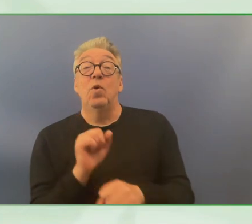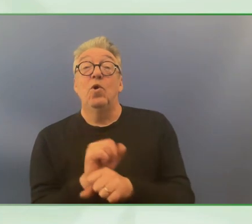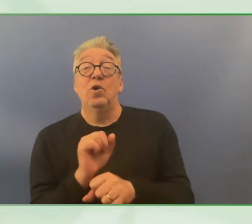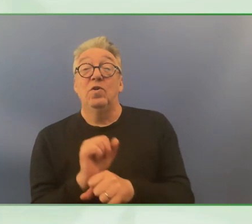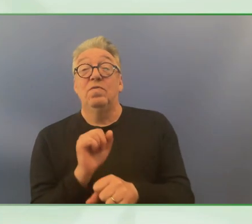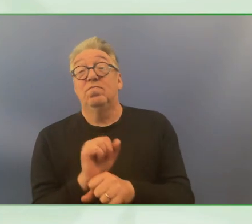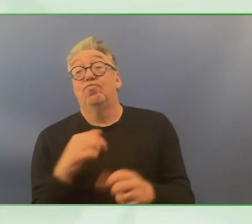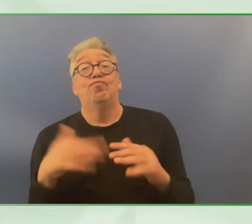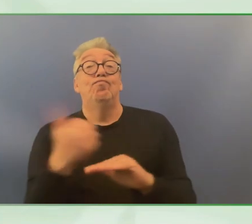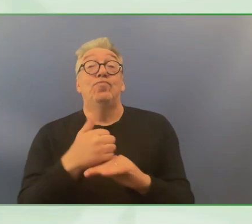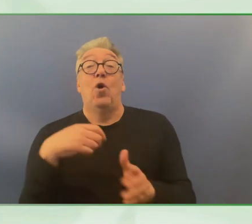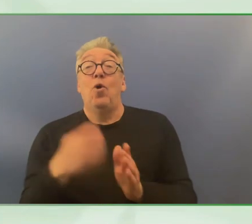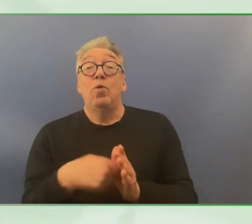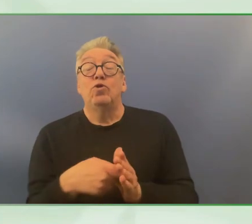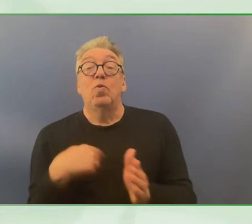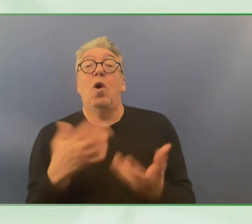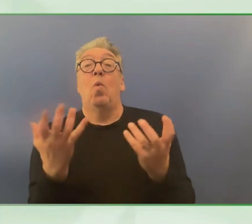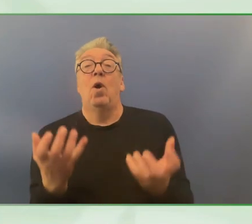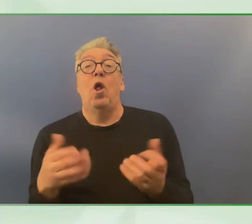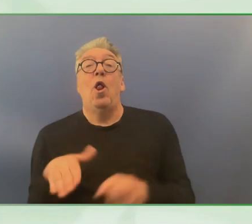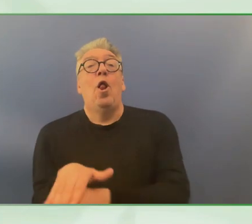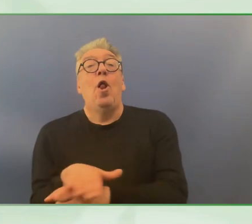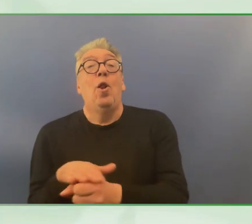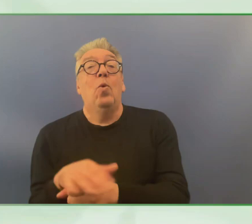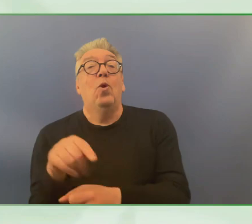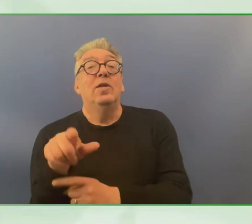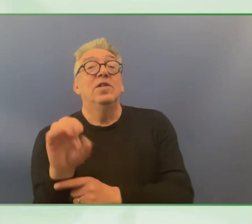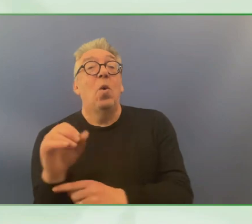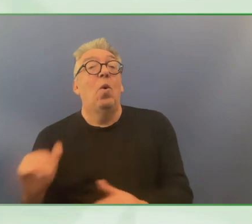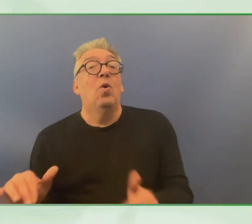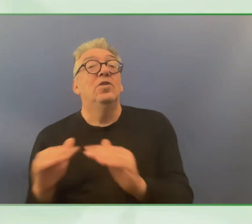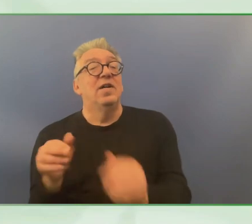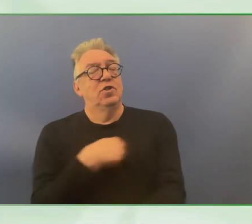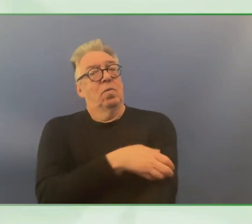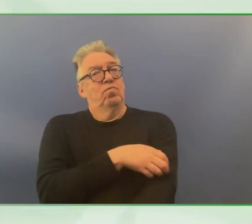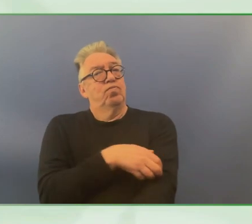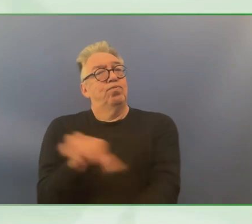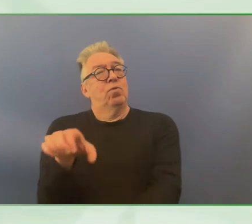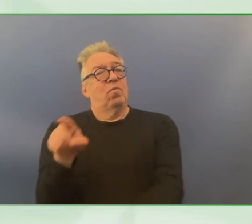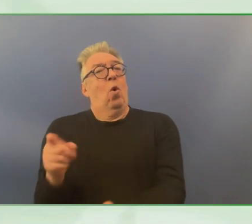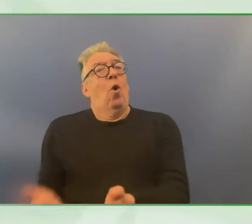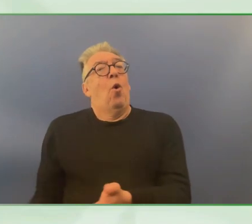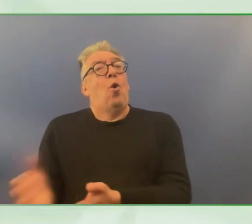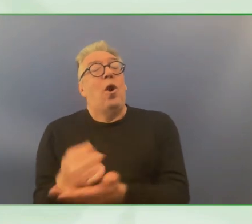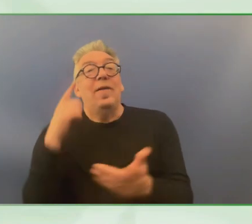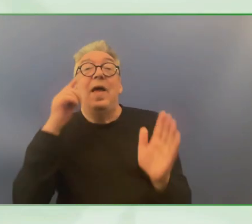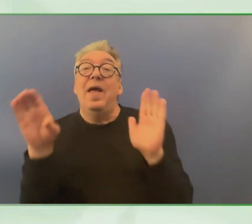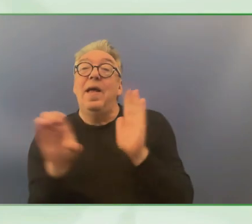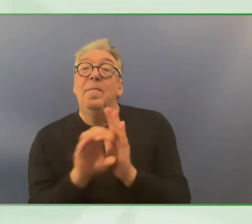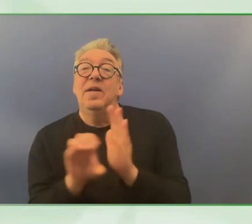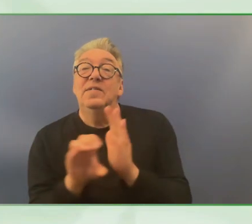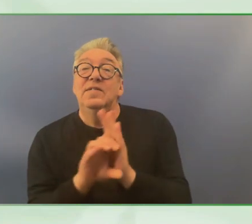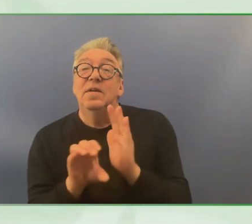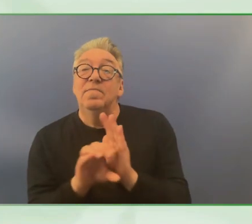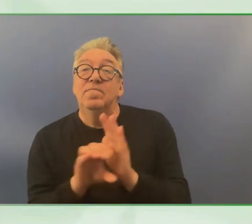we want local NGOs and organizations to be empowered to collect images that are representative of the